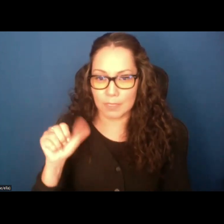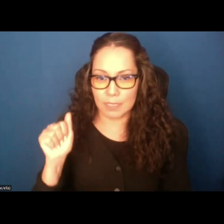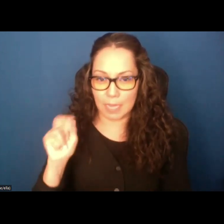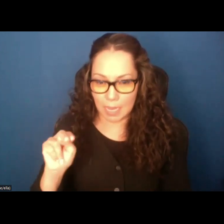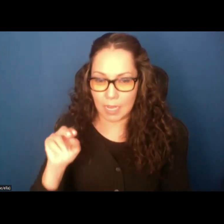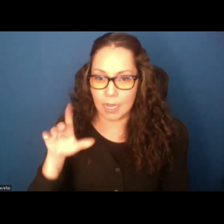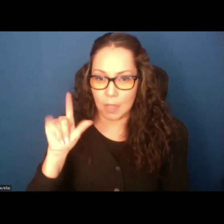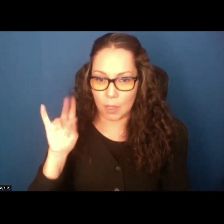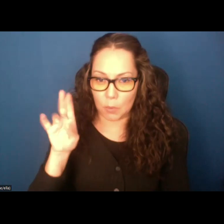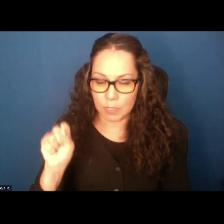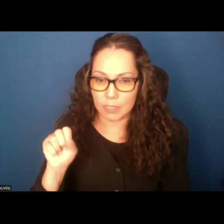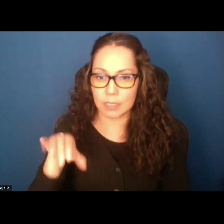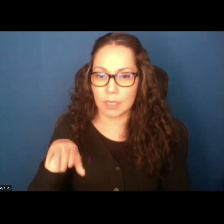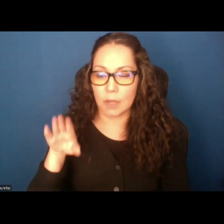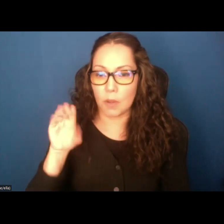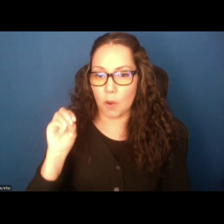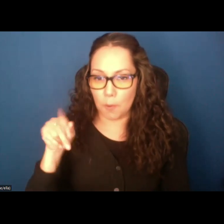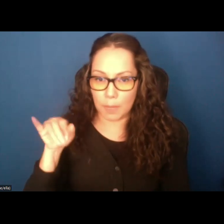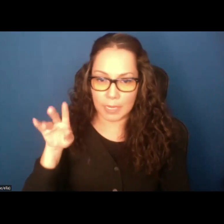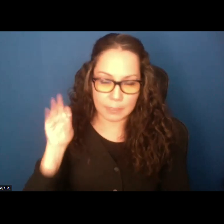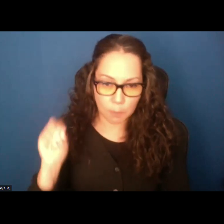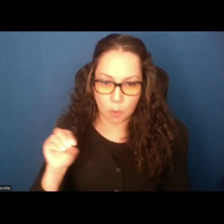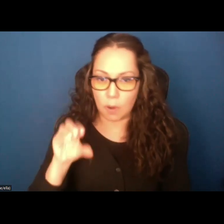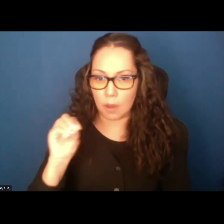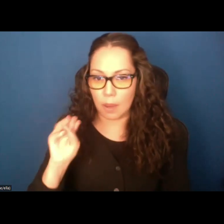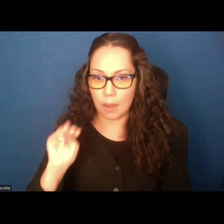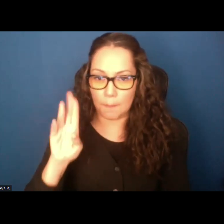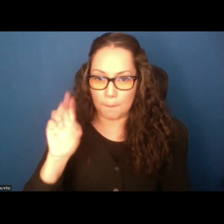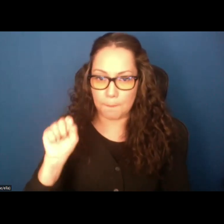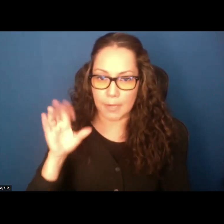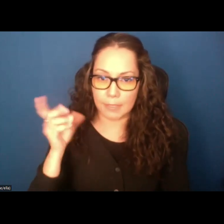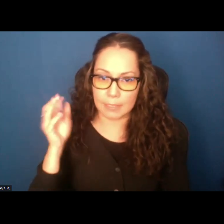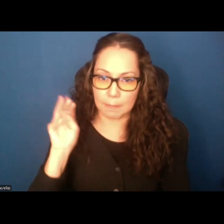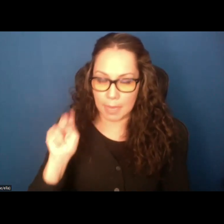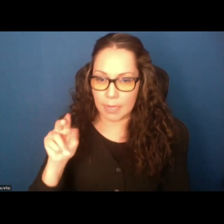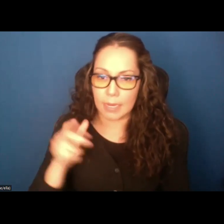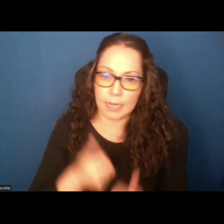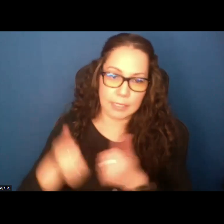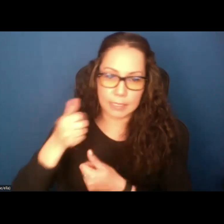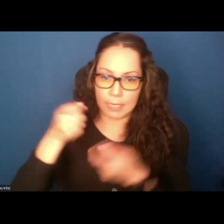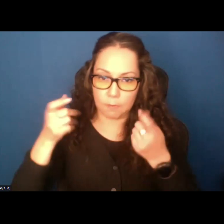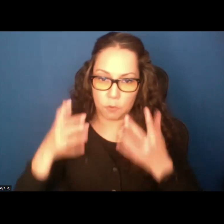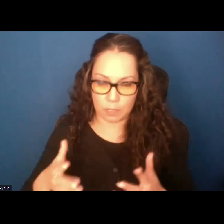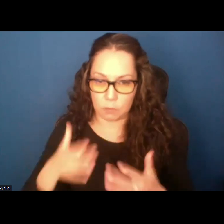Ombudsman Program Manager and Executive Director. Thank you.